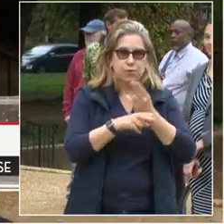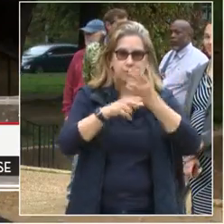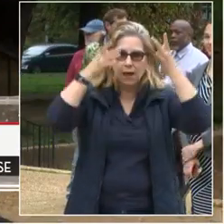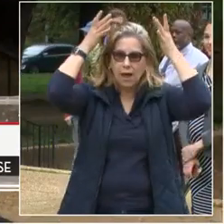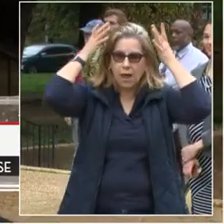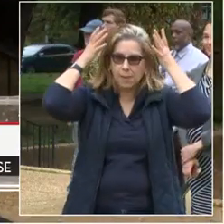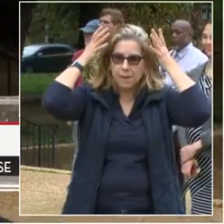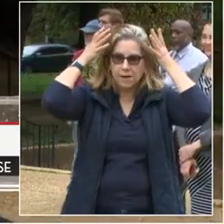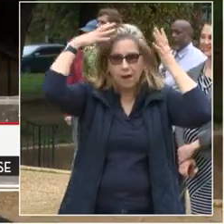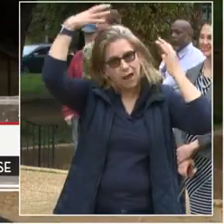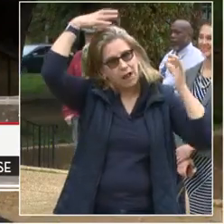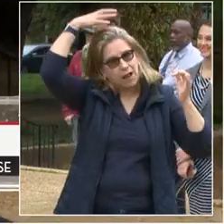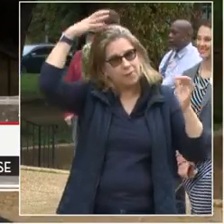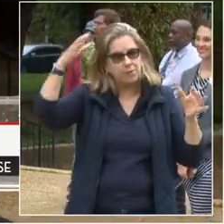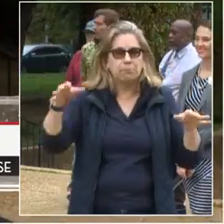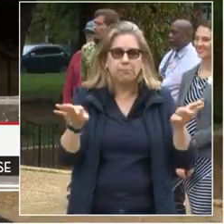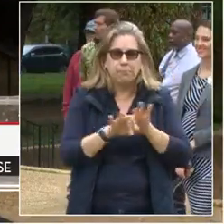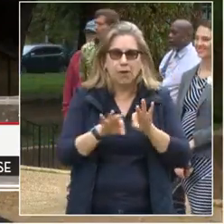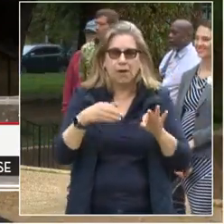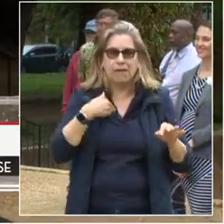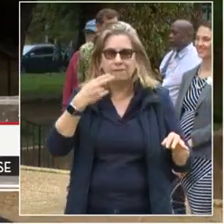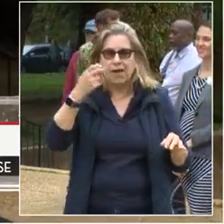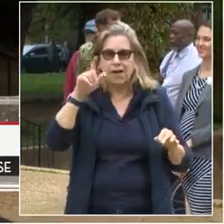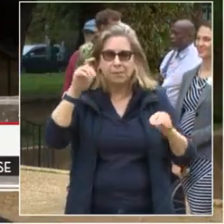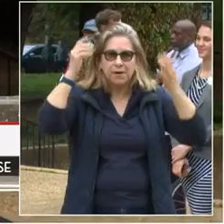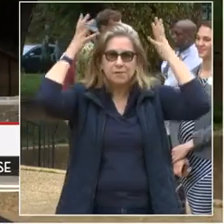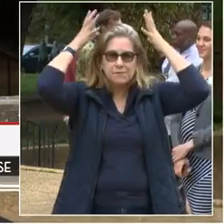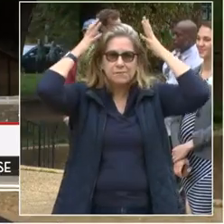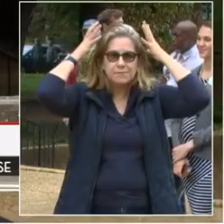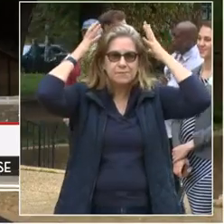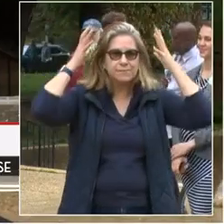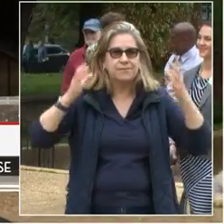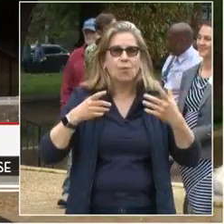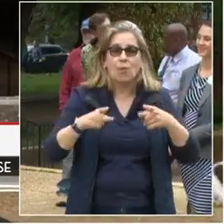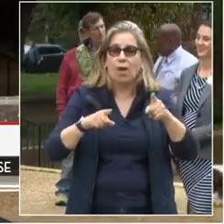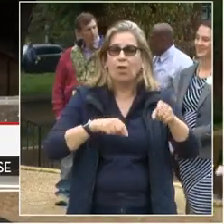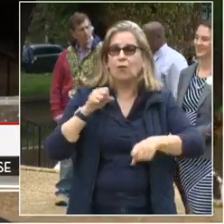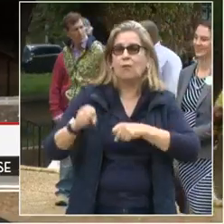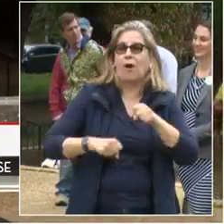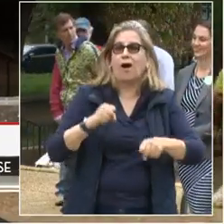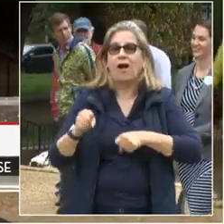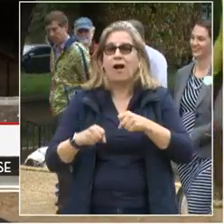Have an awesome ride. Thank you so much, and happy Bike and Roll to School Day.